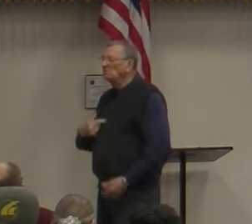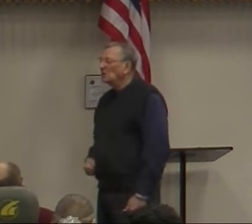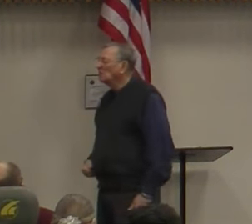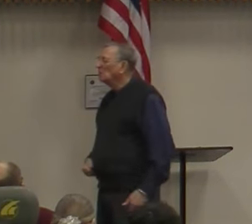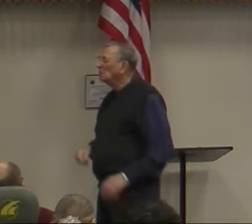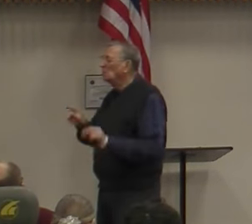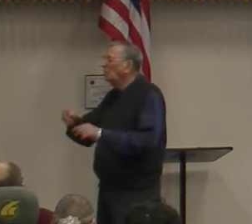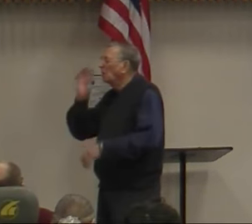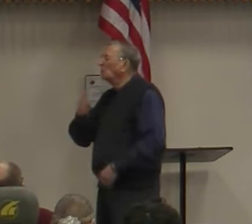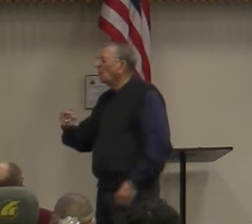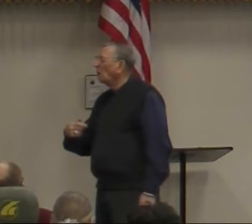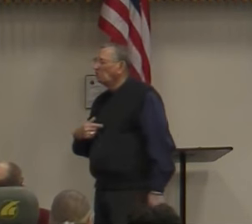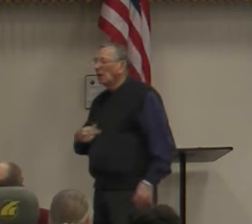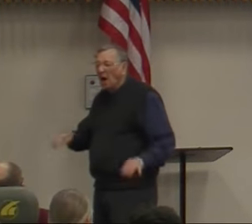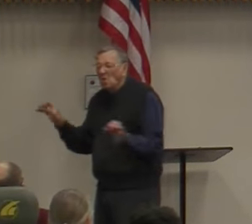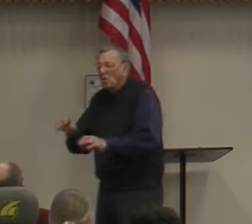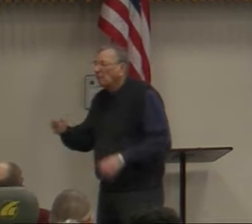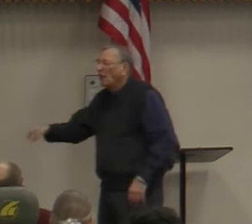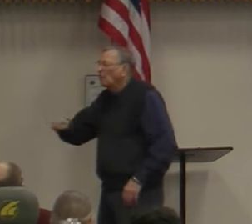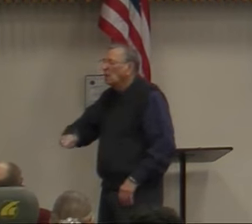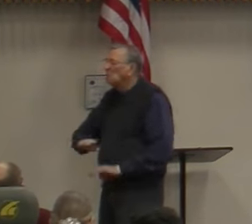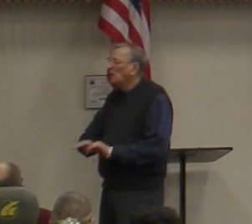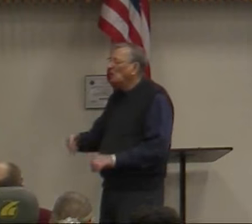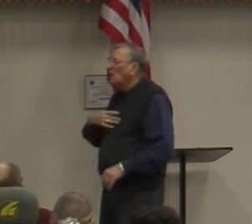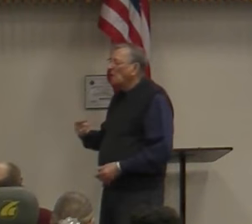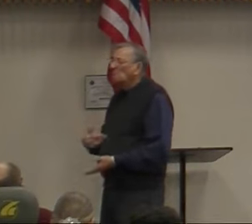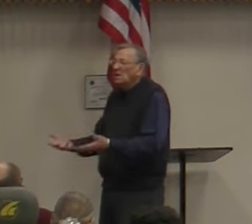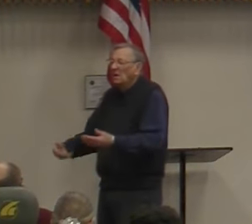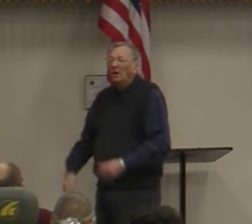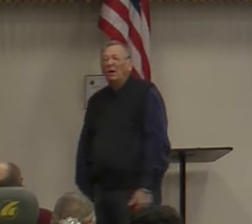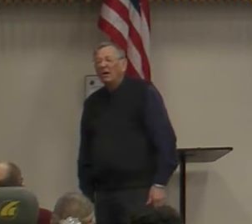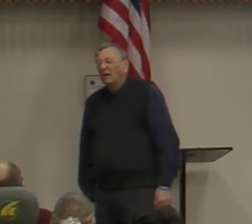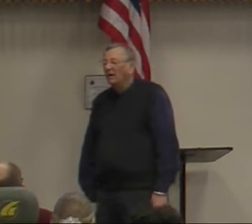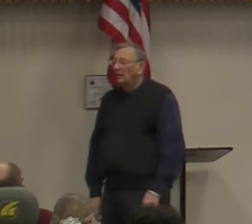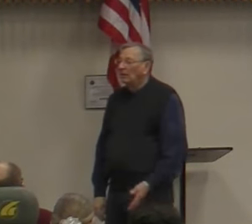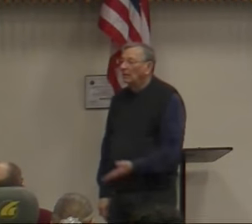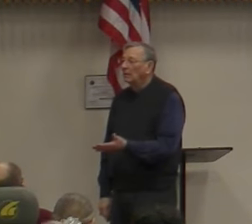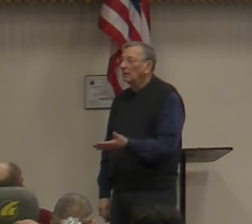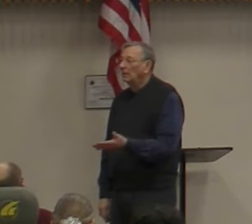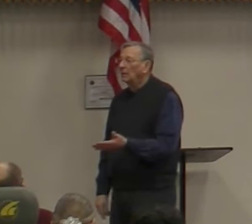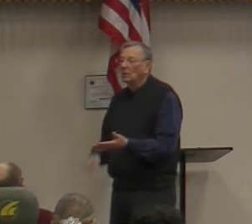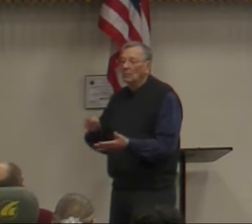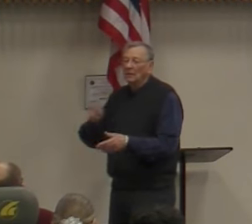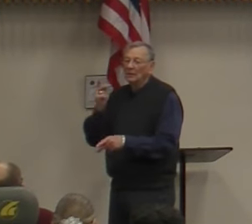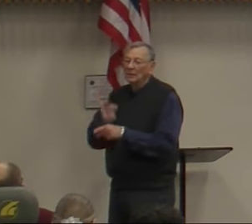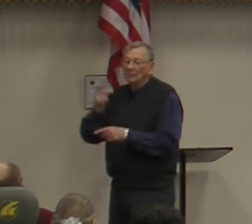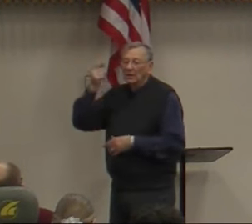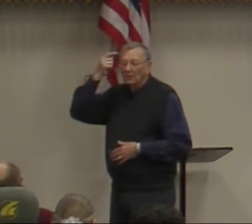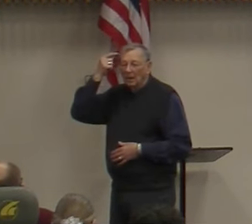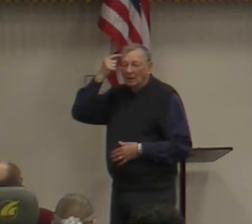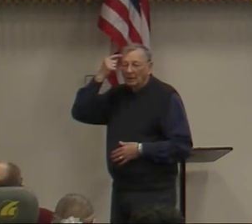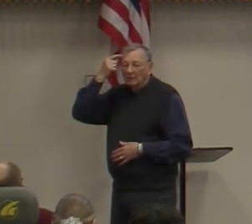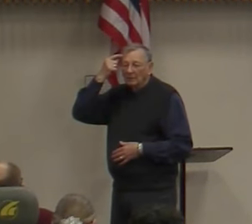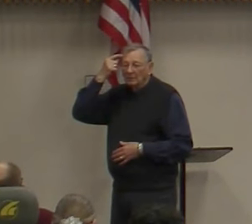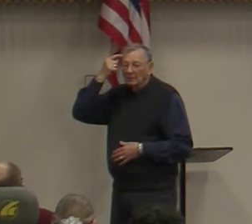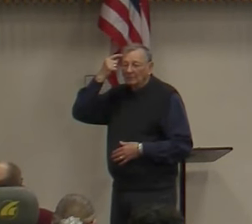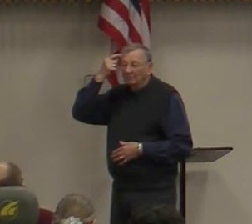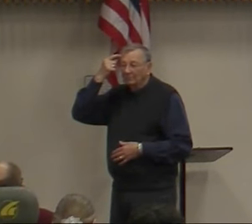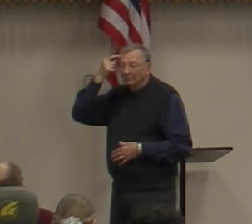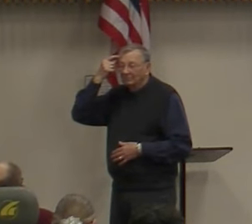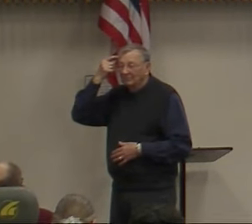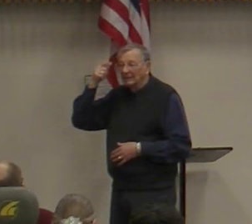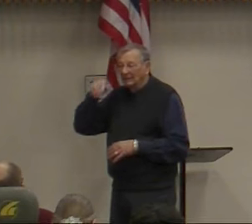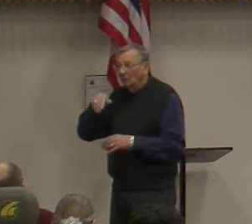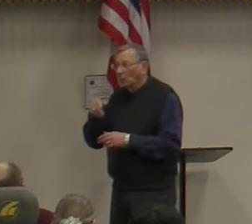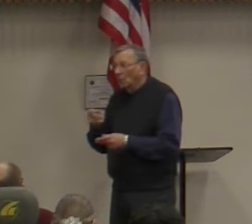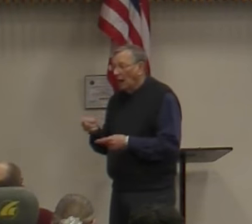many. We think we're not cared about when we're cared about by many. It's something we've always got to keep in our mind. That is, in my case,